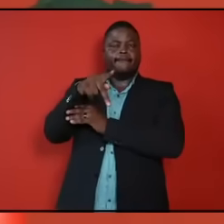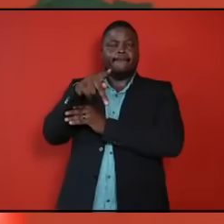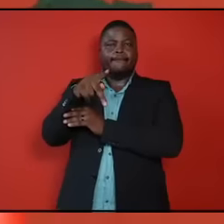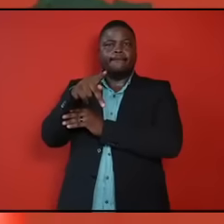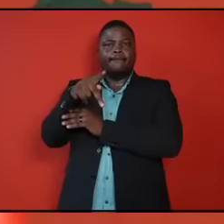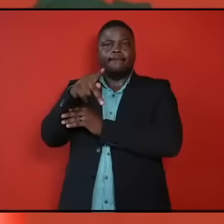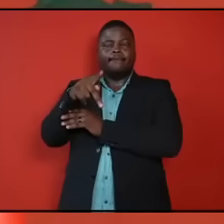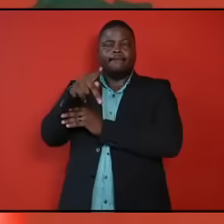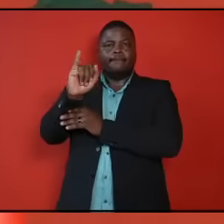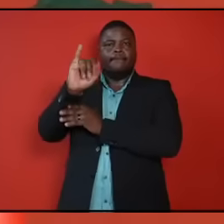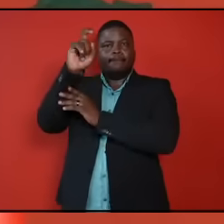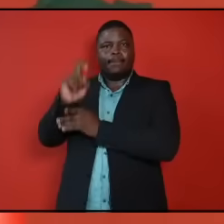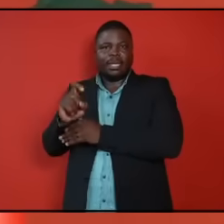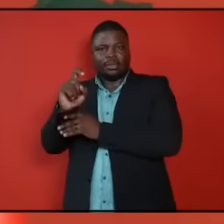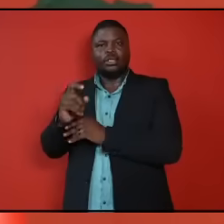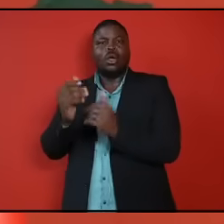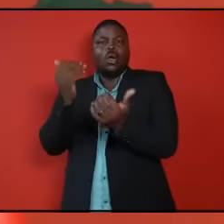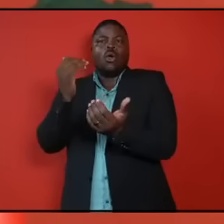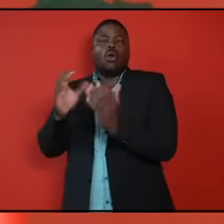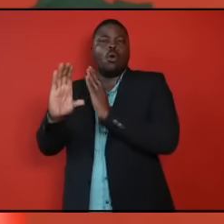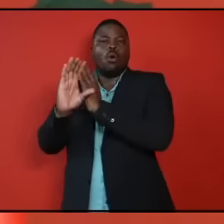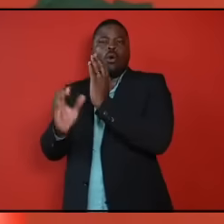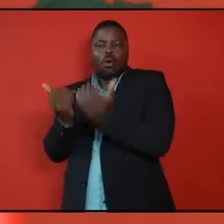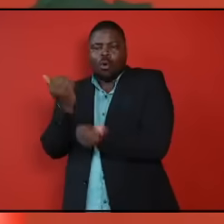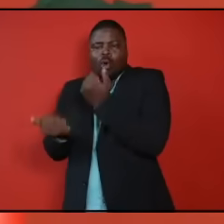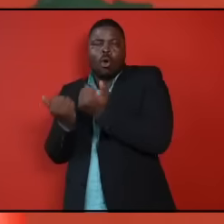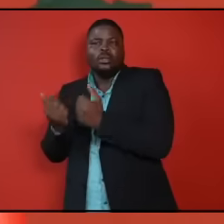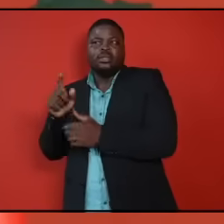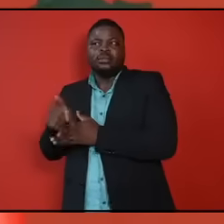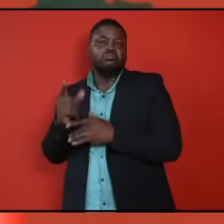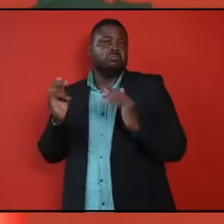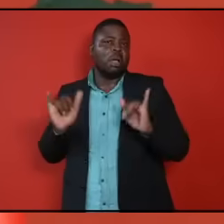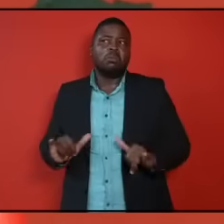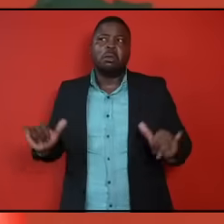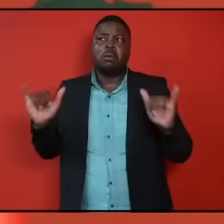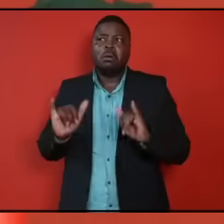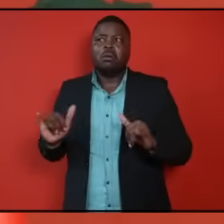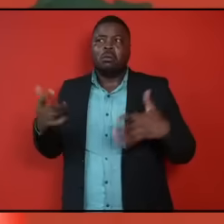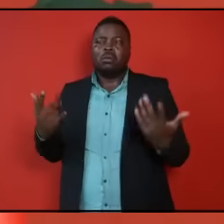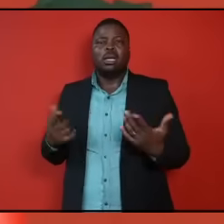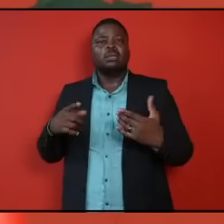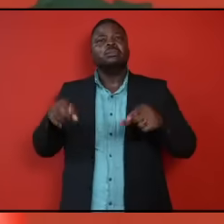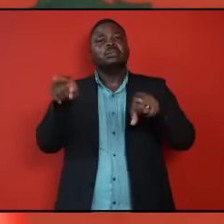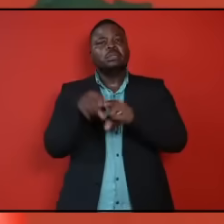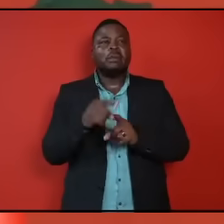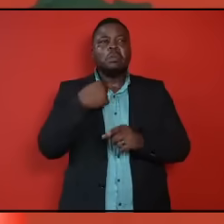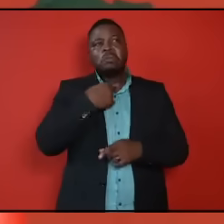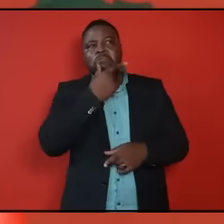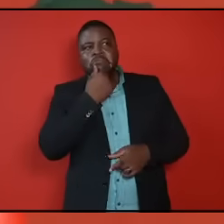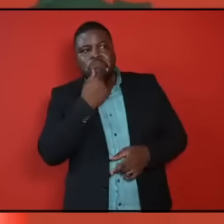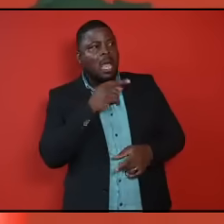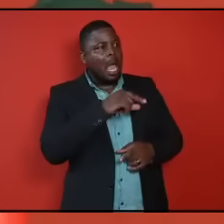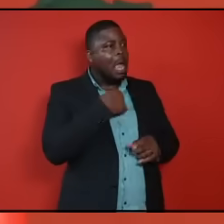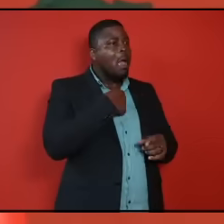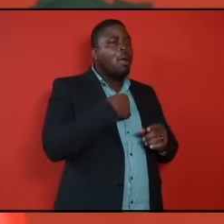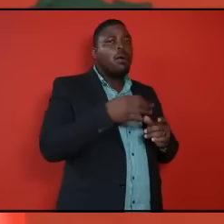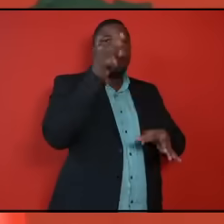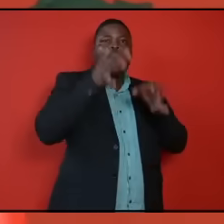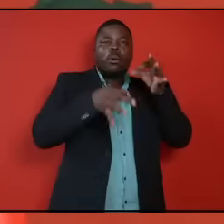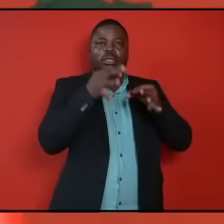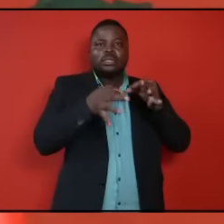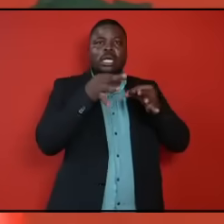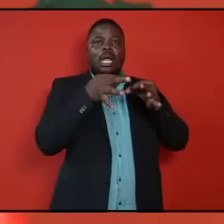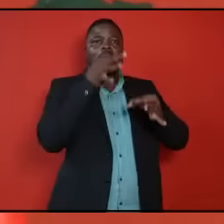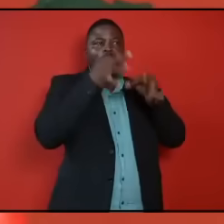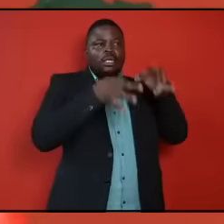public confidence in the judiciary and creates the perception of selective agency when political power